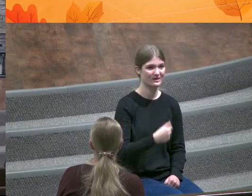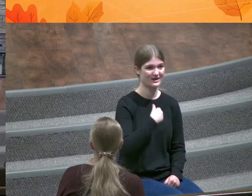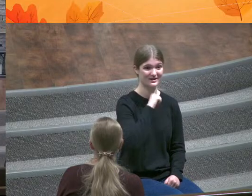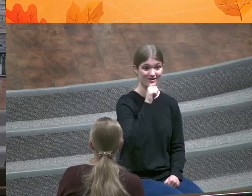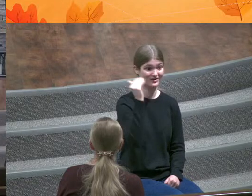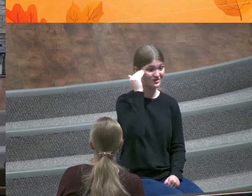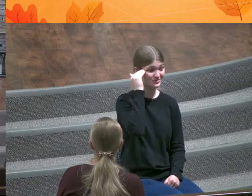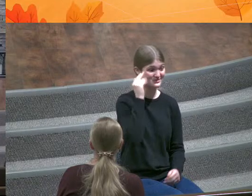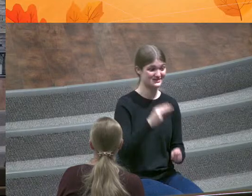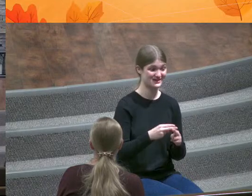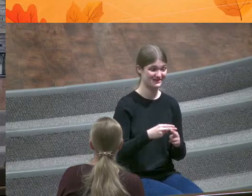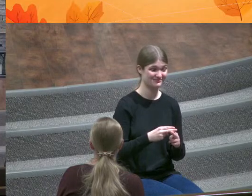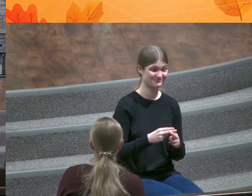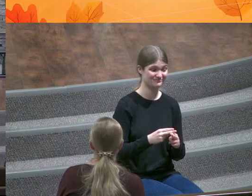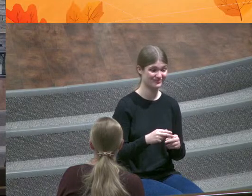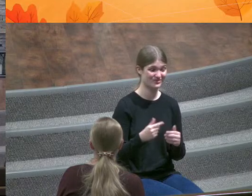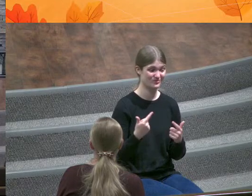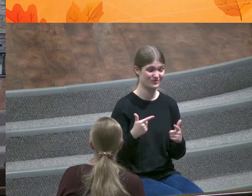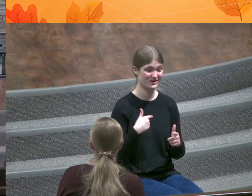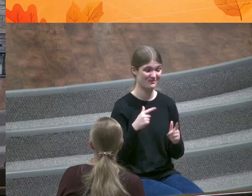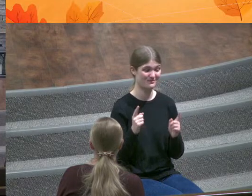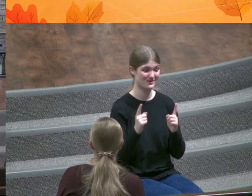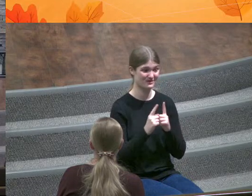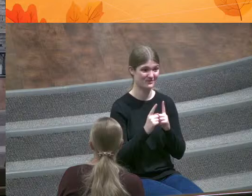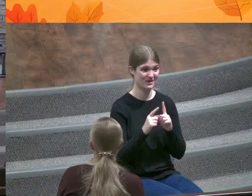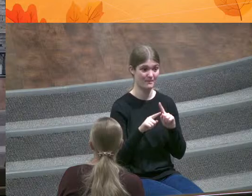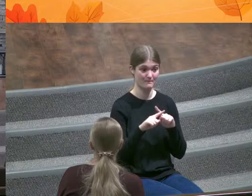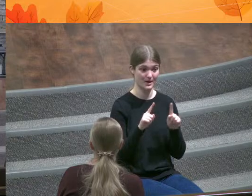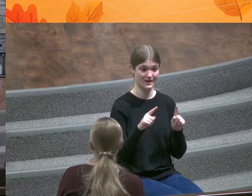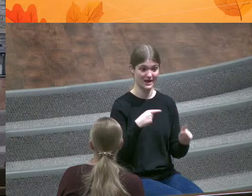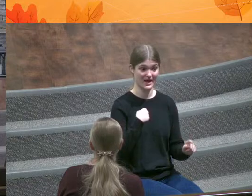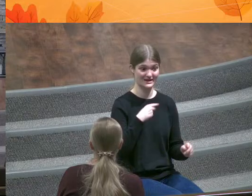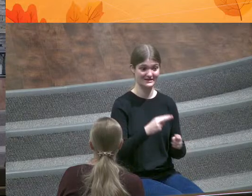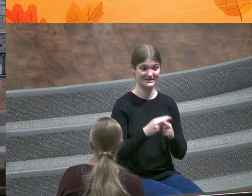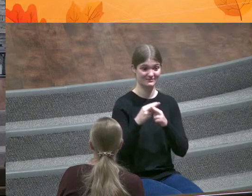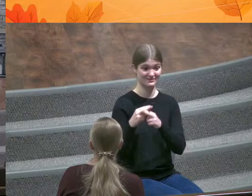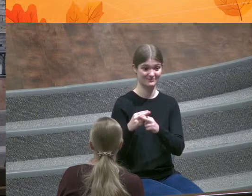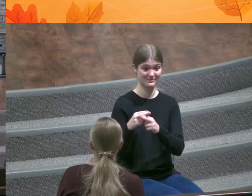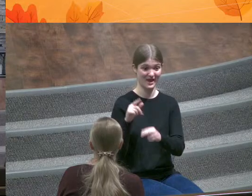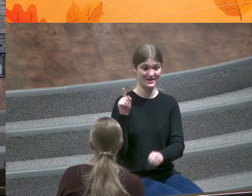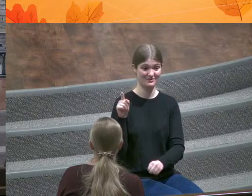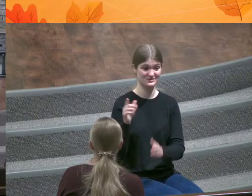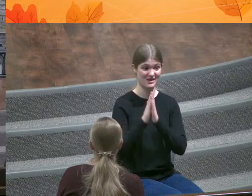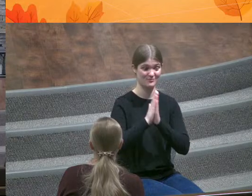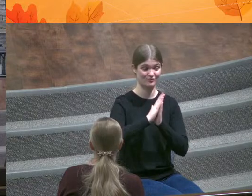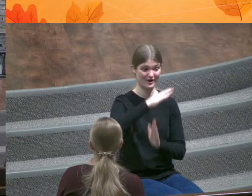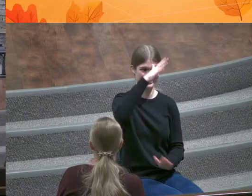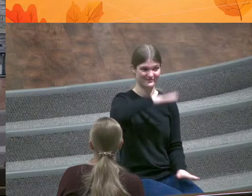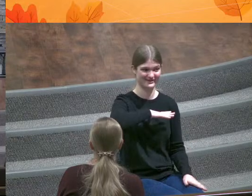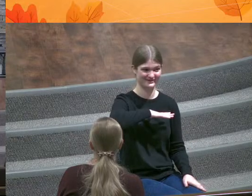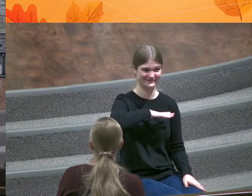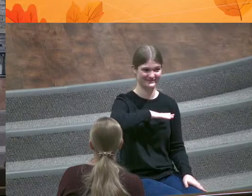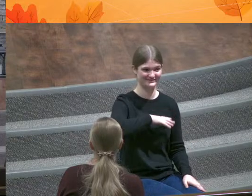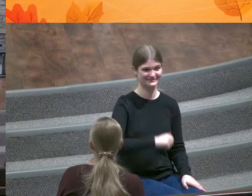I didn't even know his name then, but I named him. He was the prayer